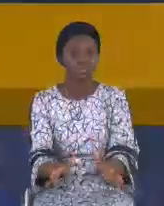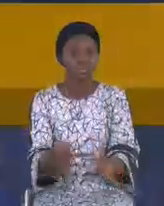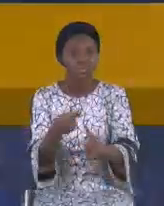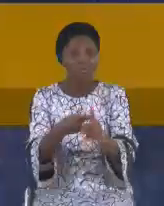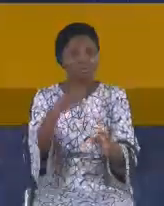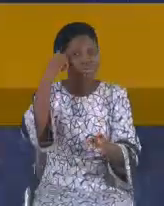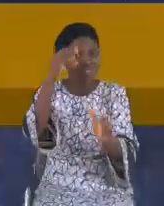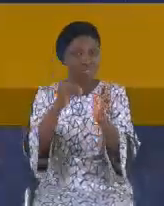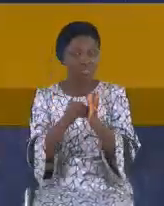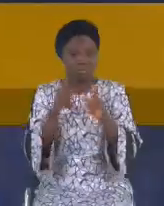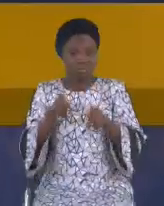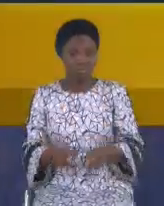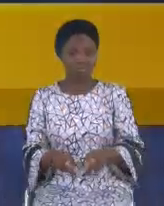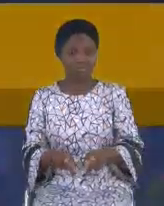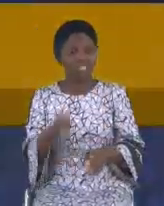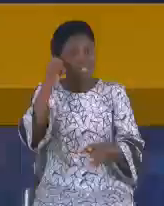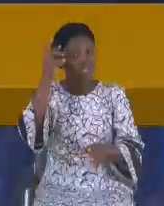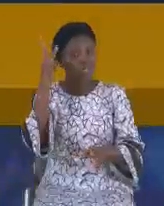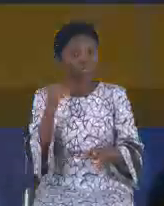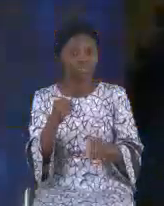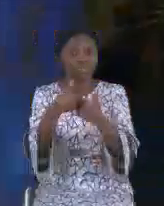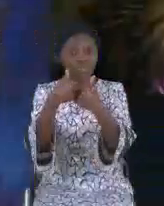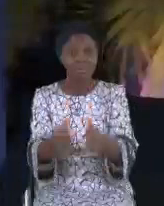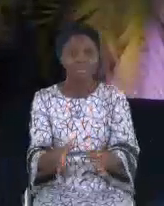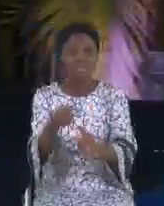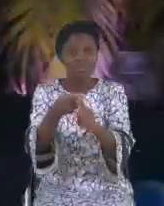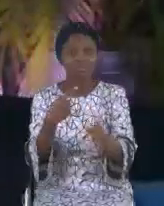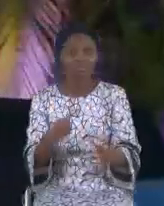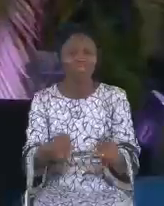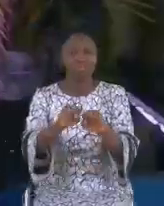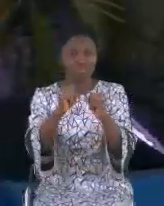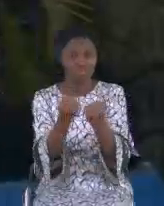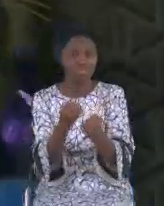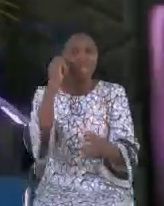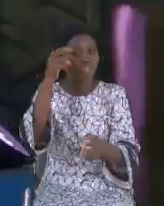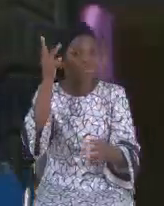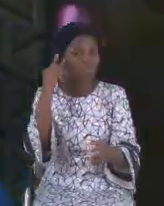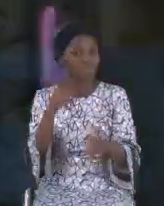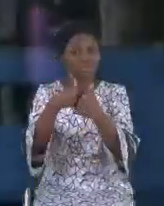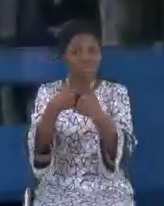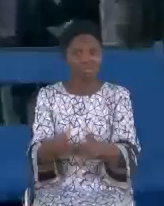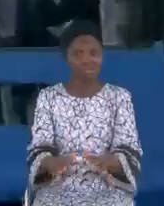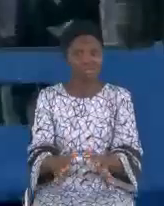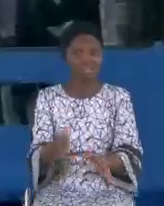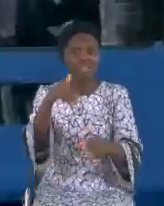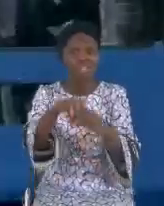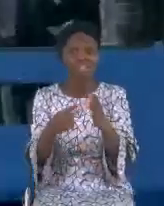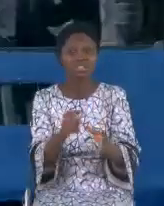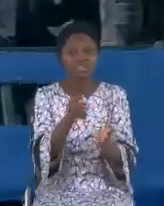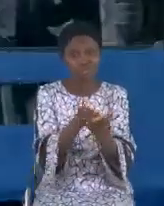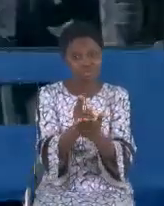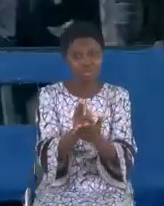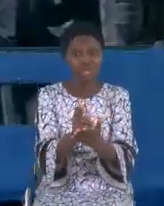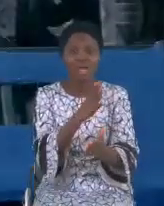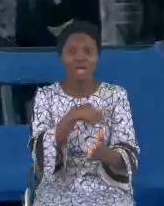personality. He was lost from the society. He was lost in the tools as he